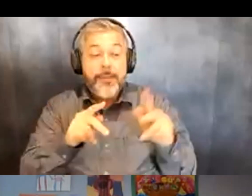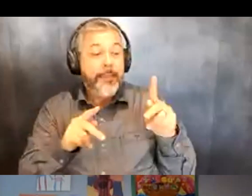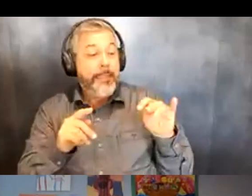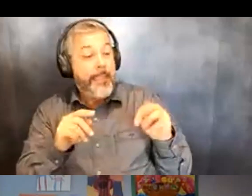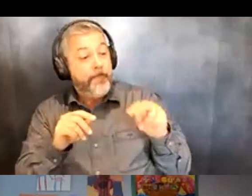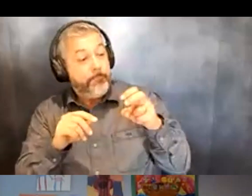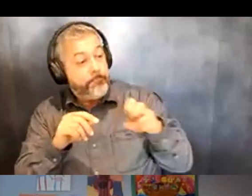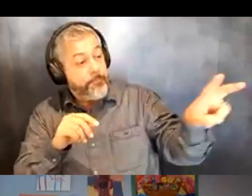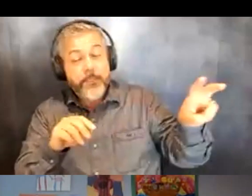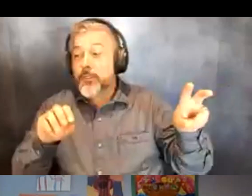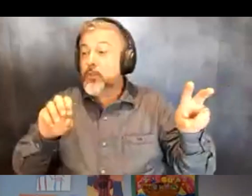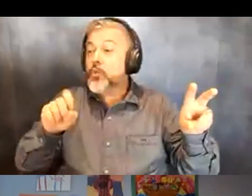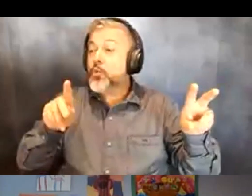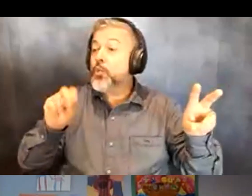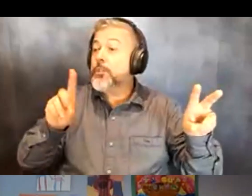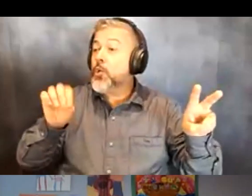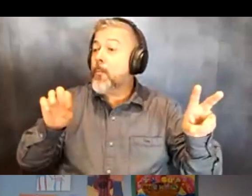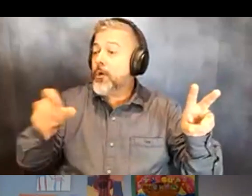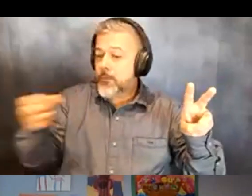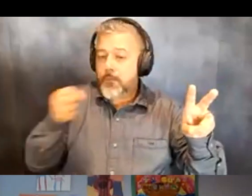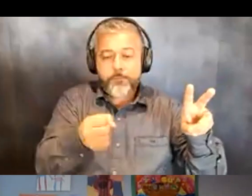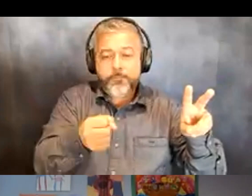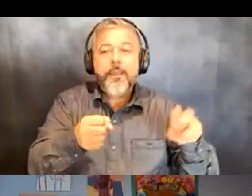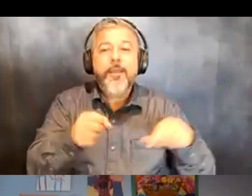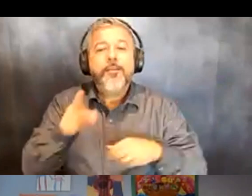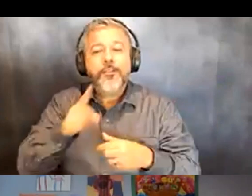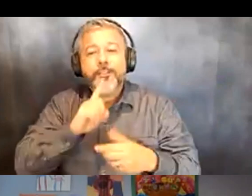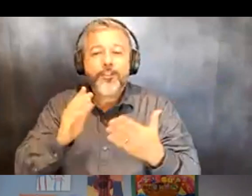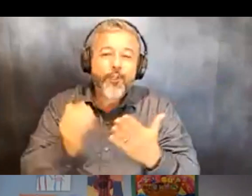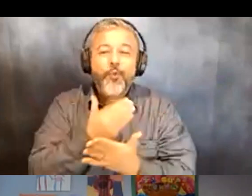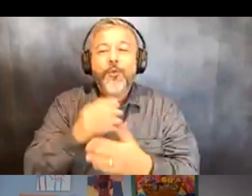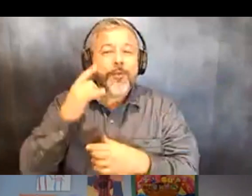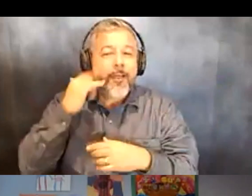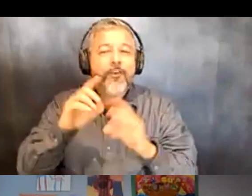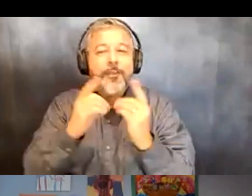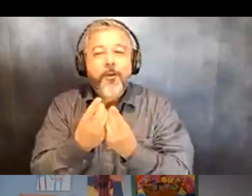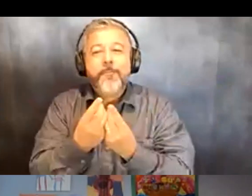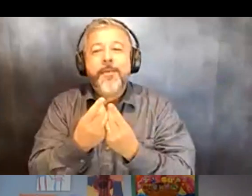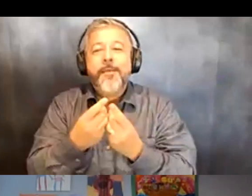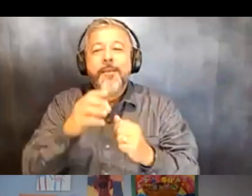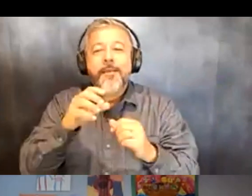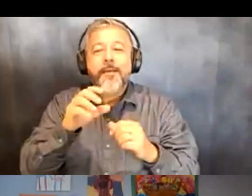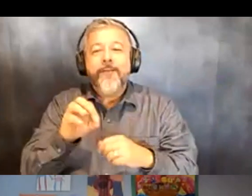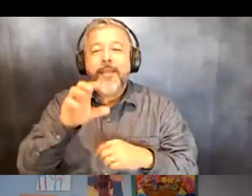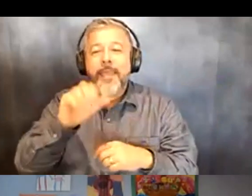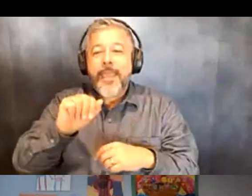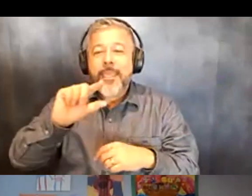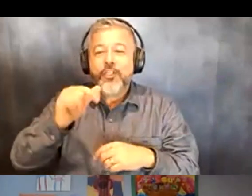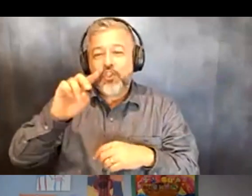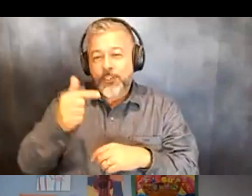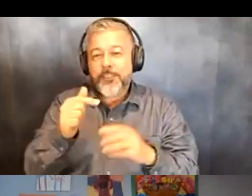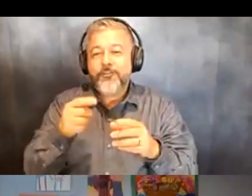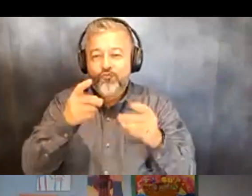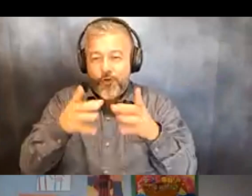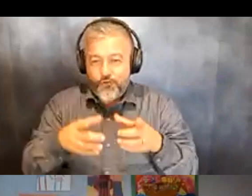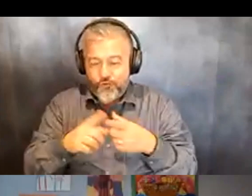nab Susan as the new California Department of Aging director, not just a few weeks. She's already rolling up her